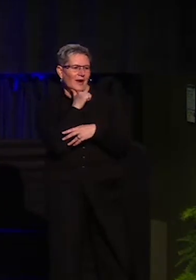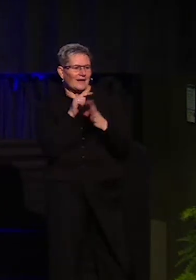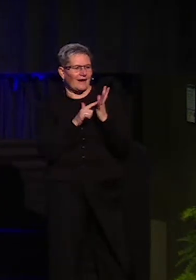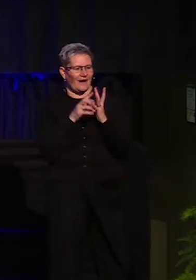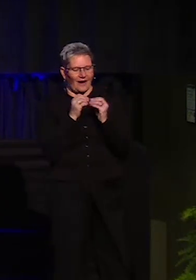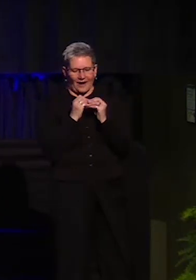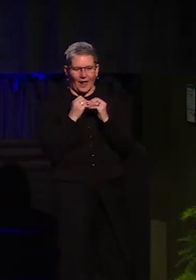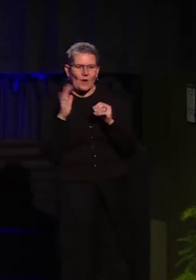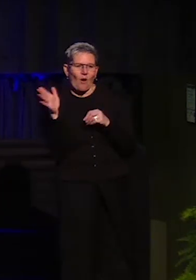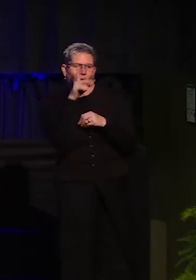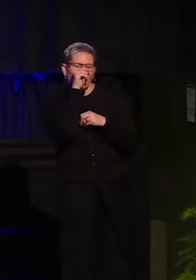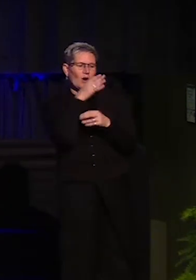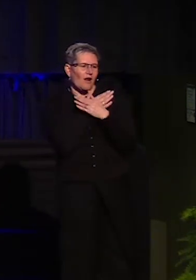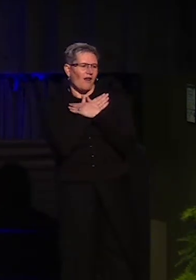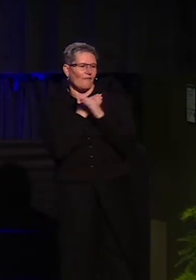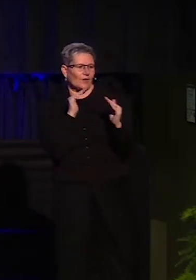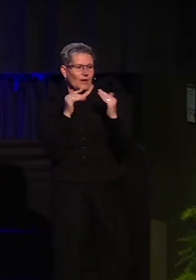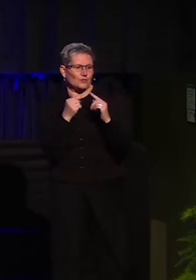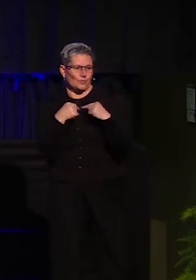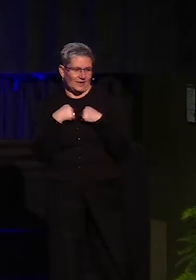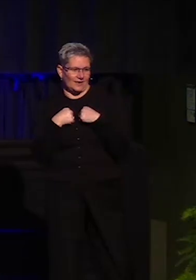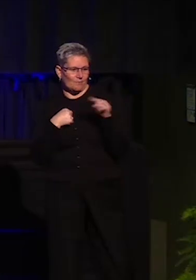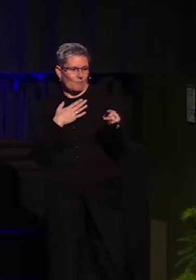everybody loves more than you.